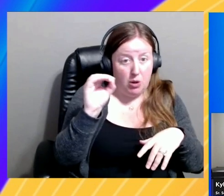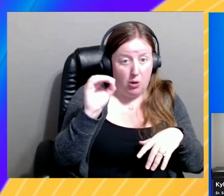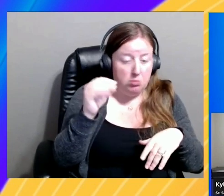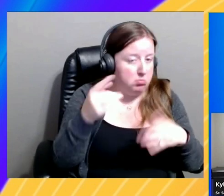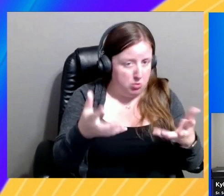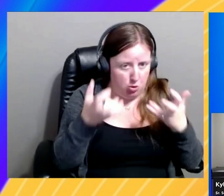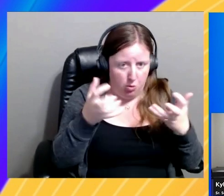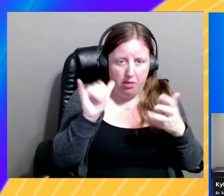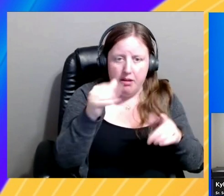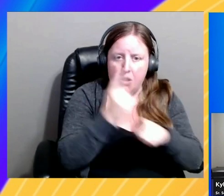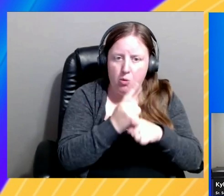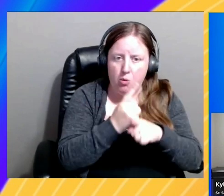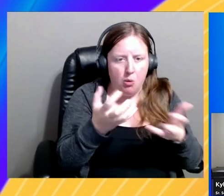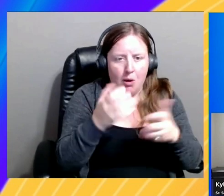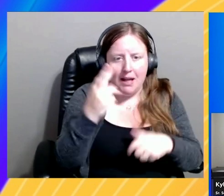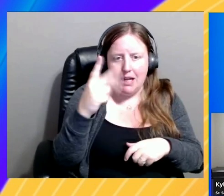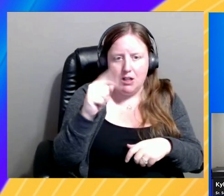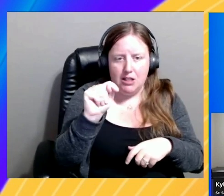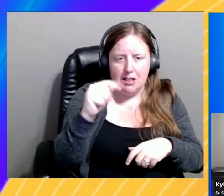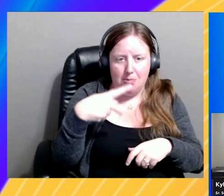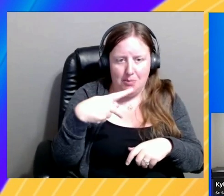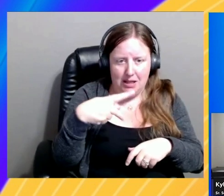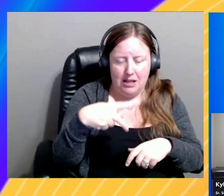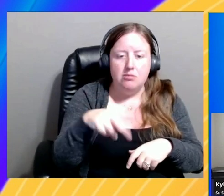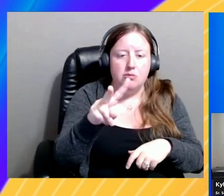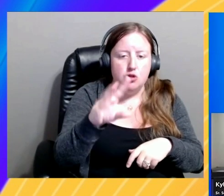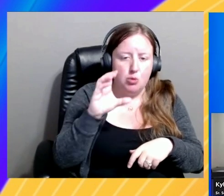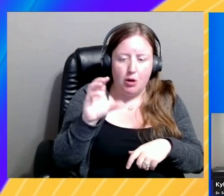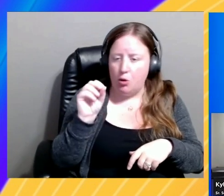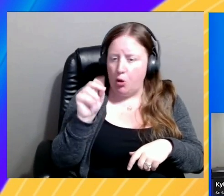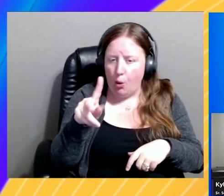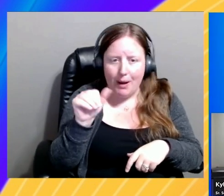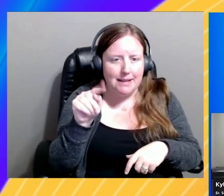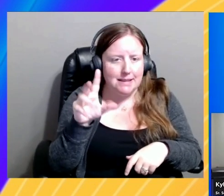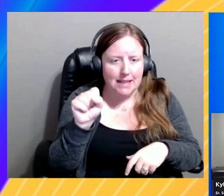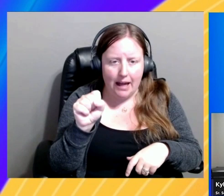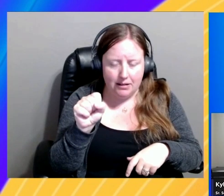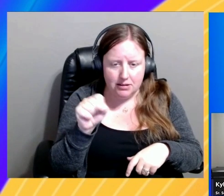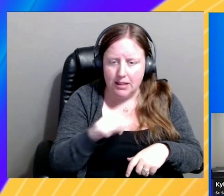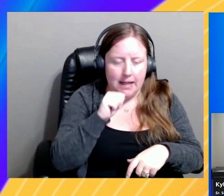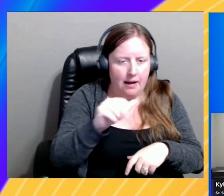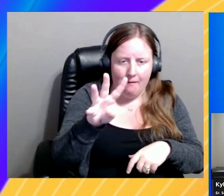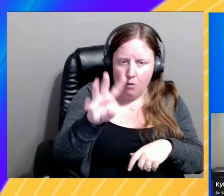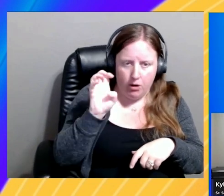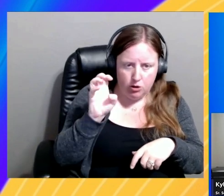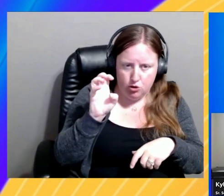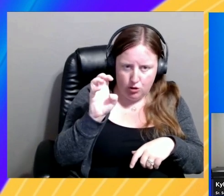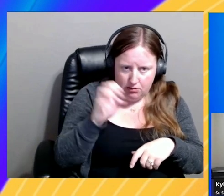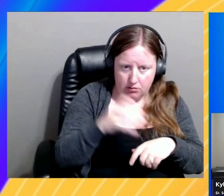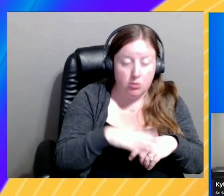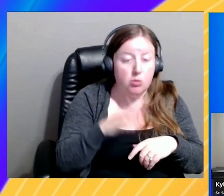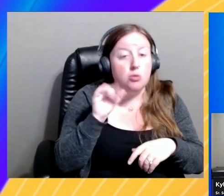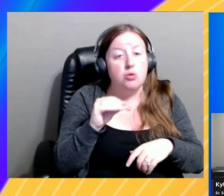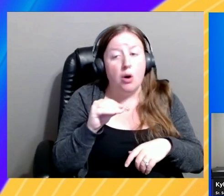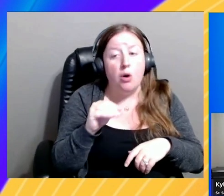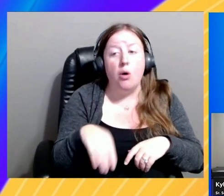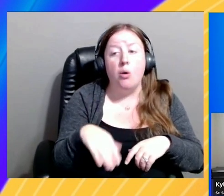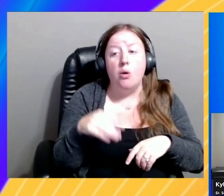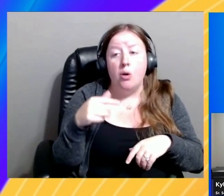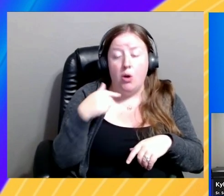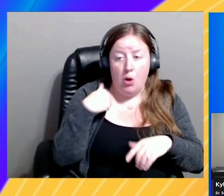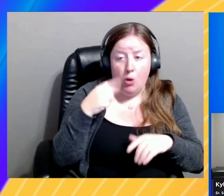want HTTP 200 OK status codes, not 400. So there was this brief period where there were